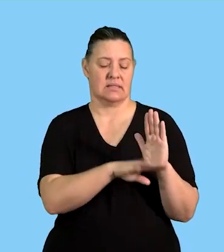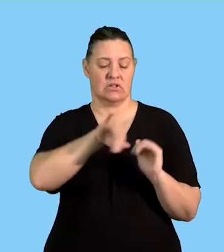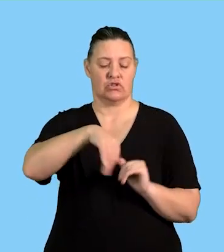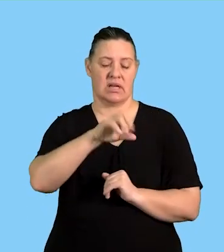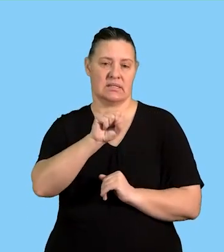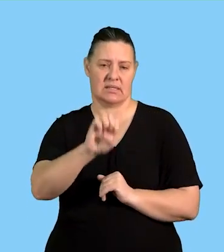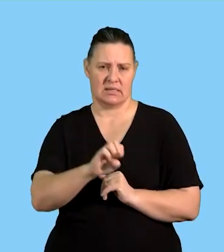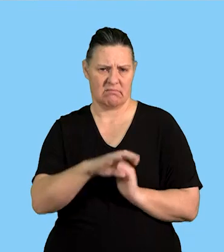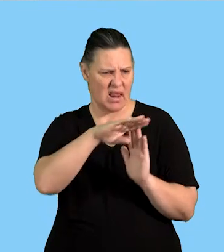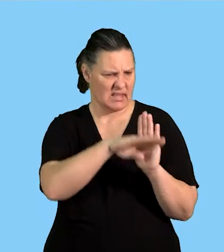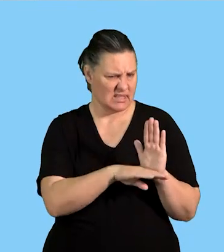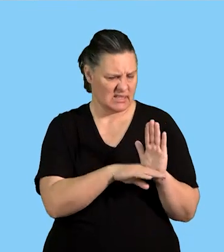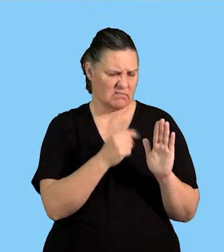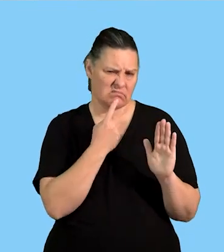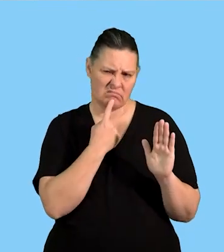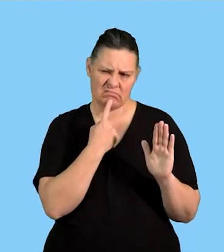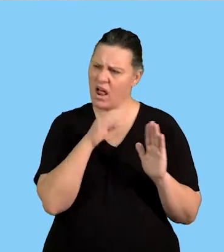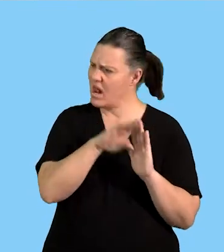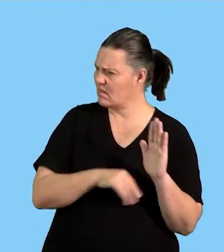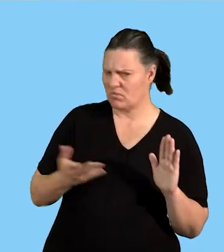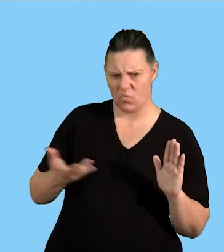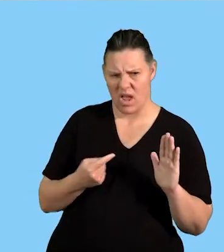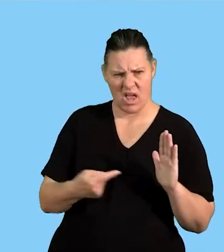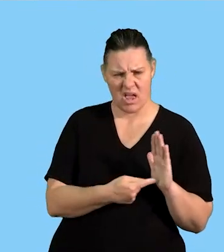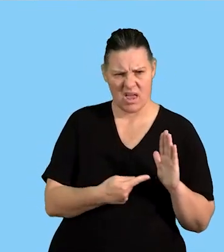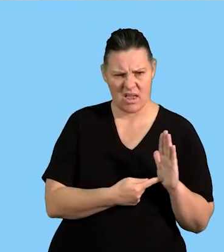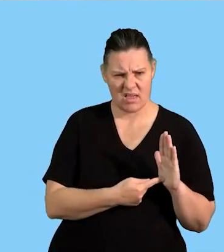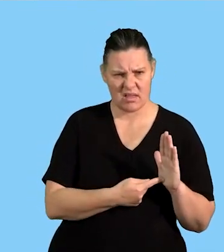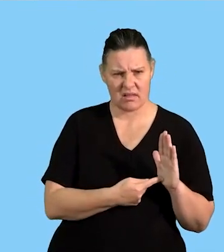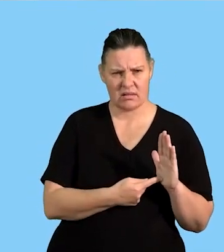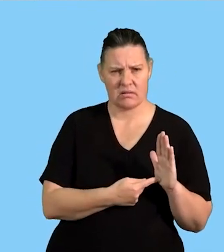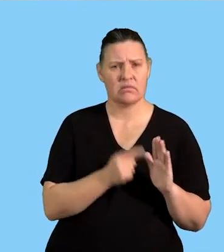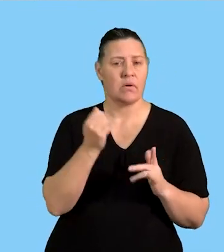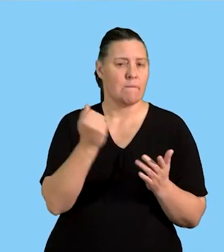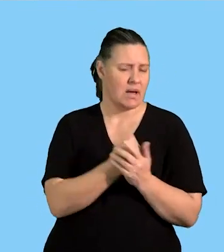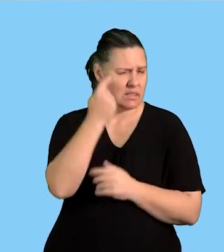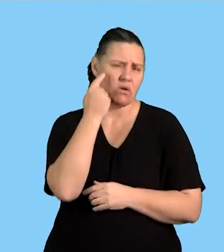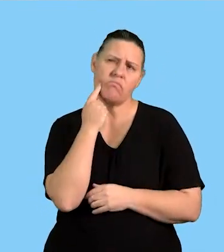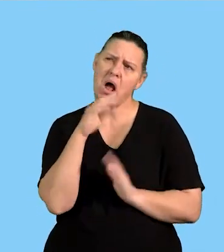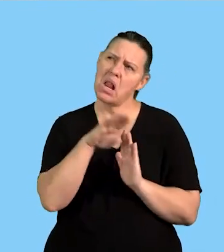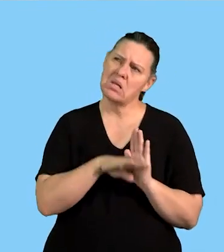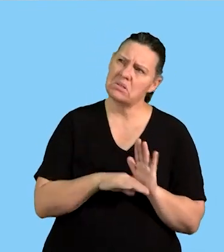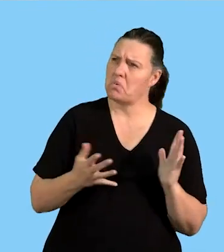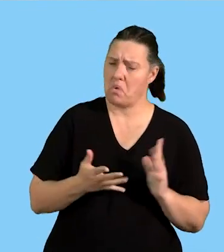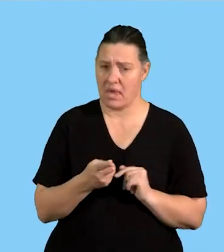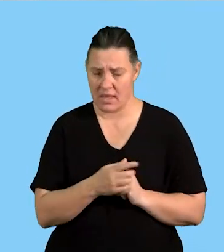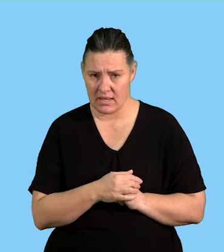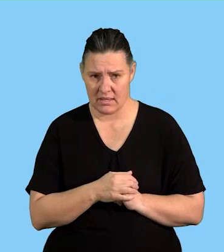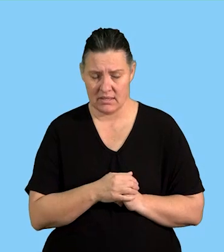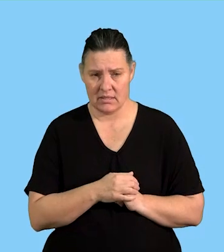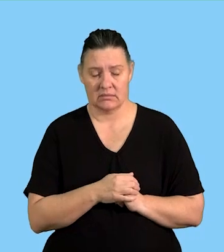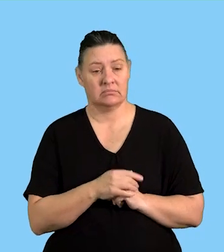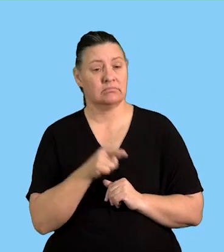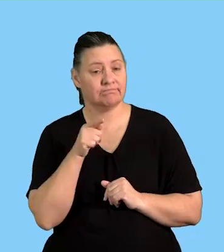be listed. Listed? Where are they going to be listed? That's one thing you should be thinking about.